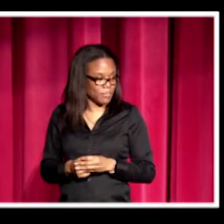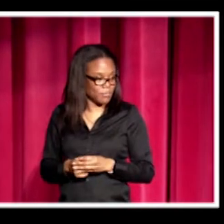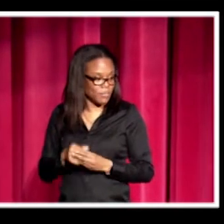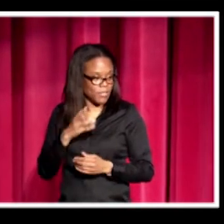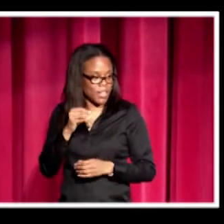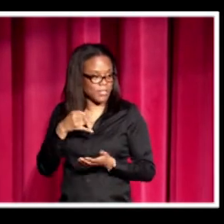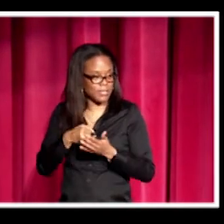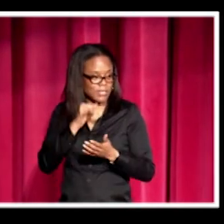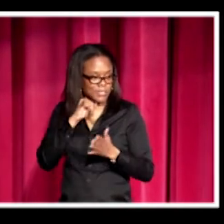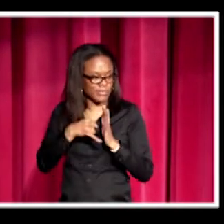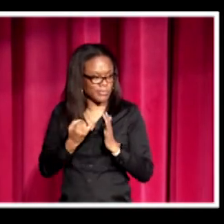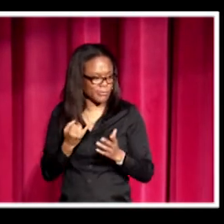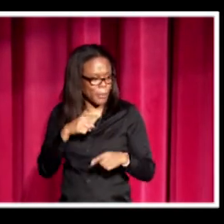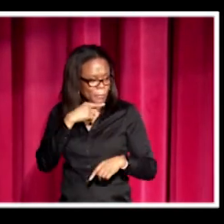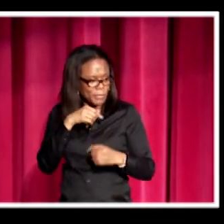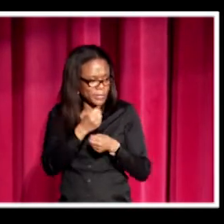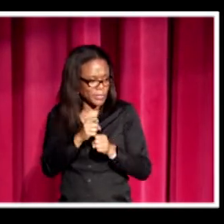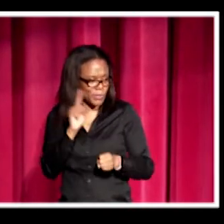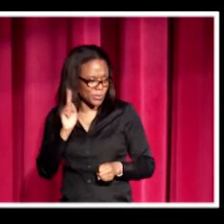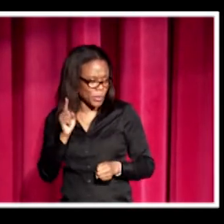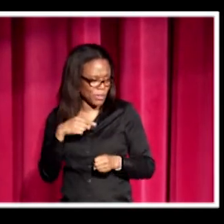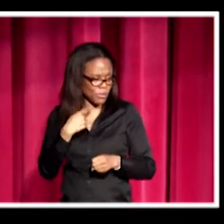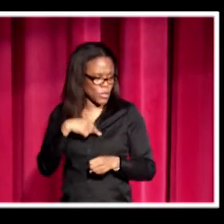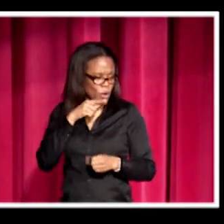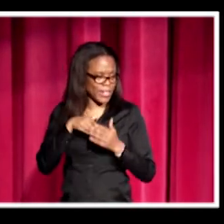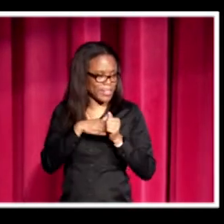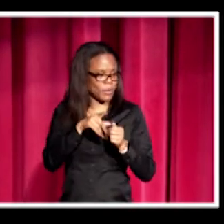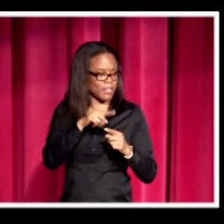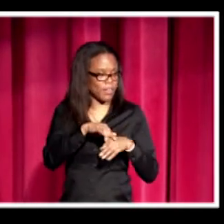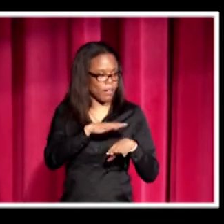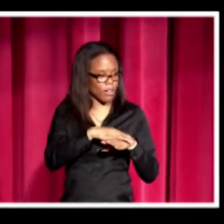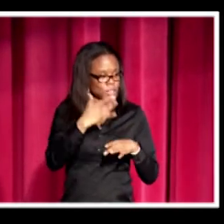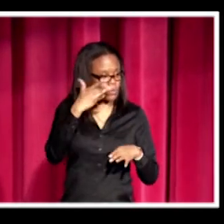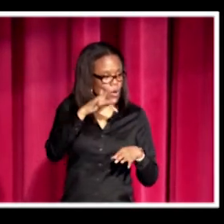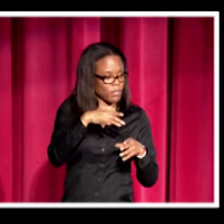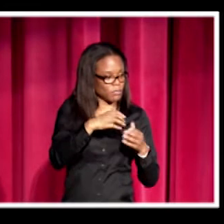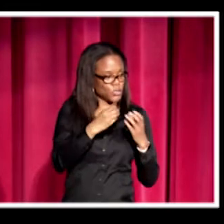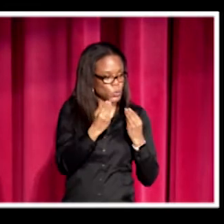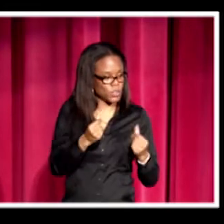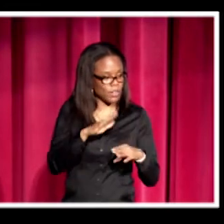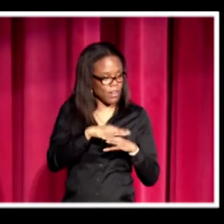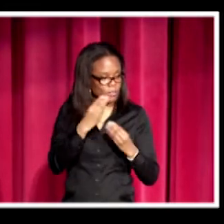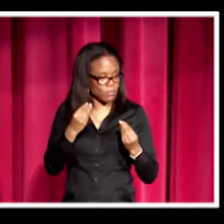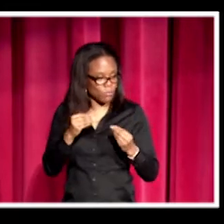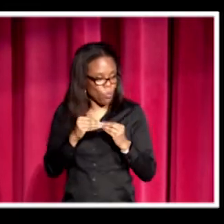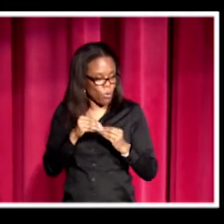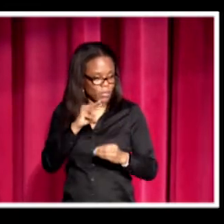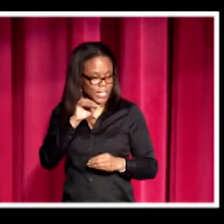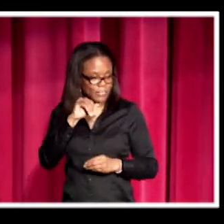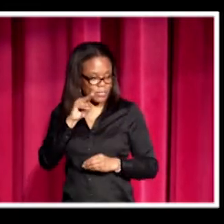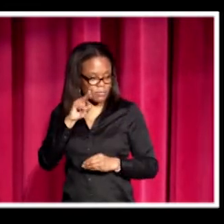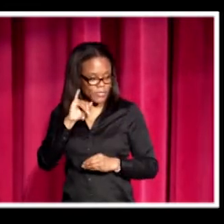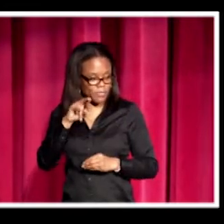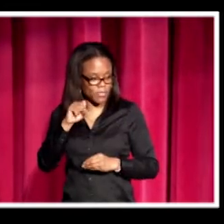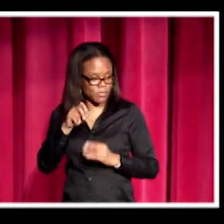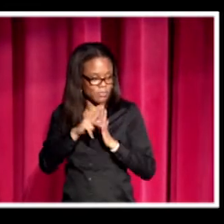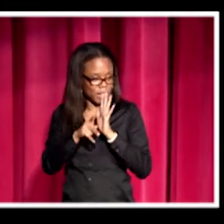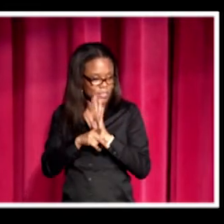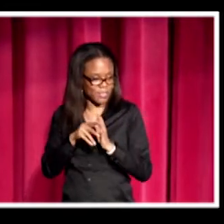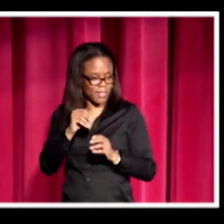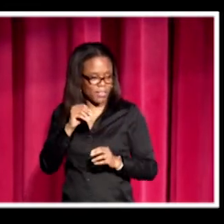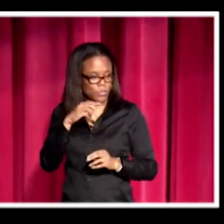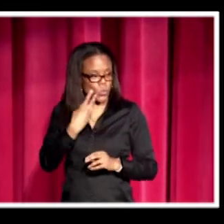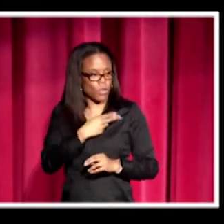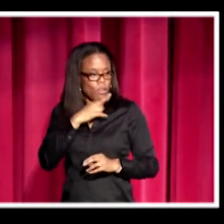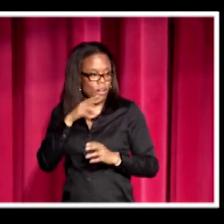public safety where we're leading the way on smarter solutions and more inclusive policies. We're also leading through